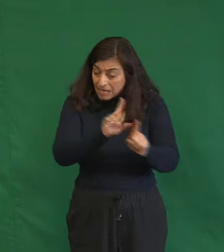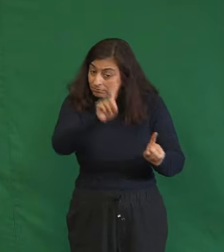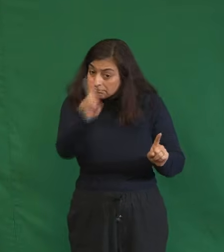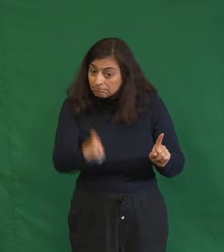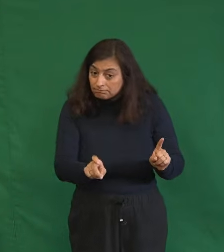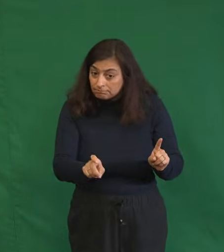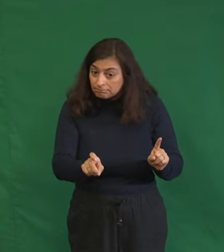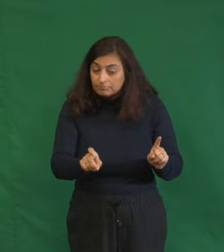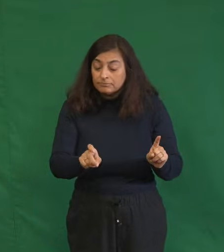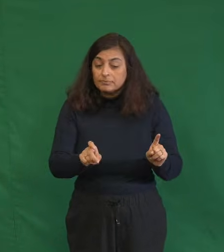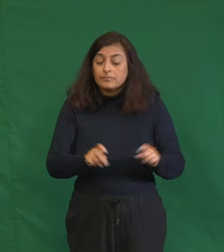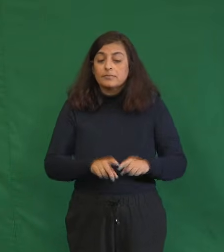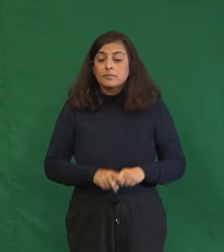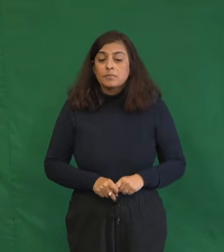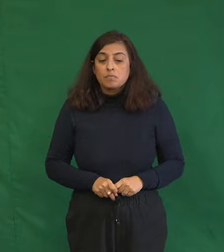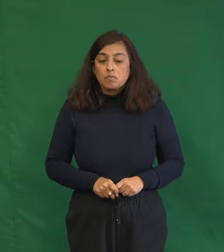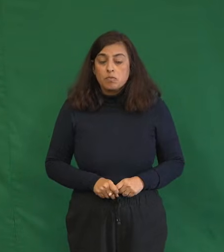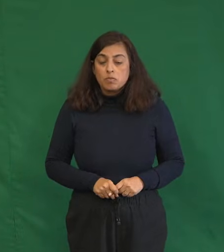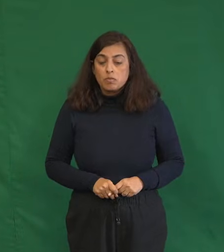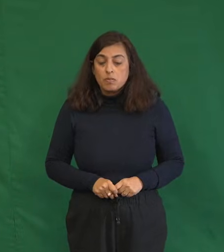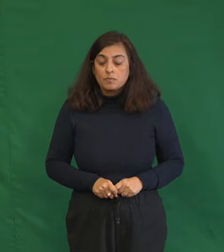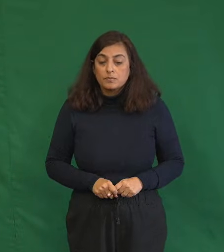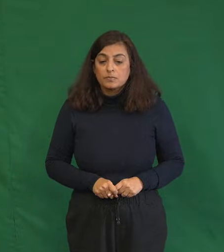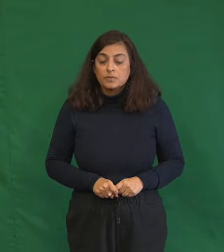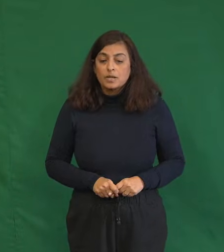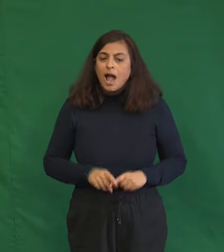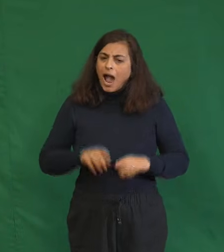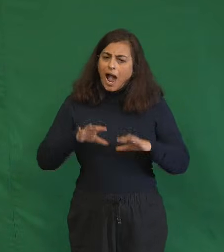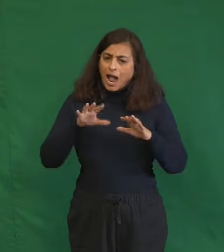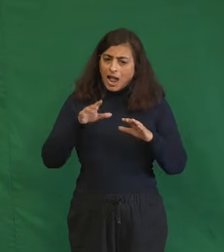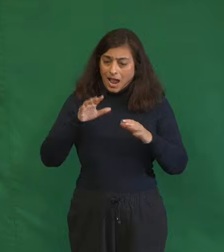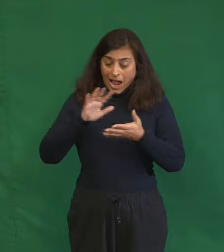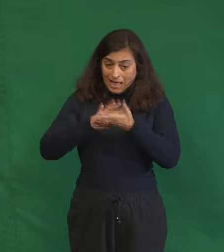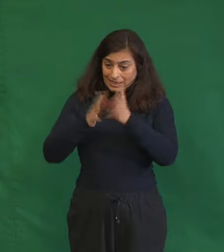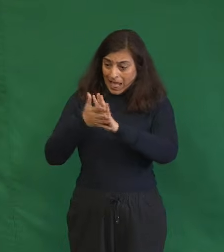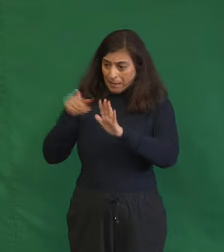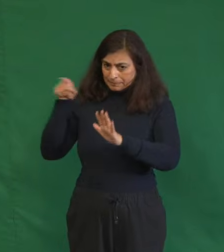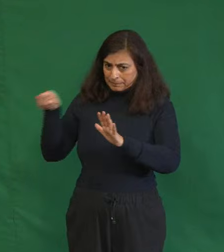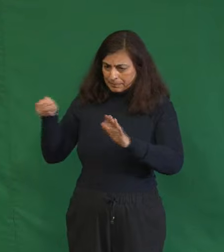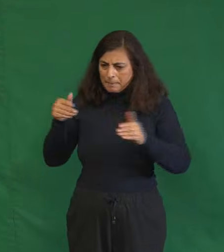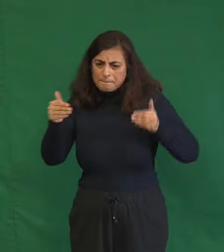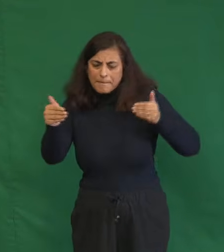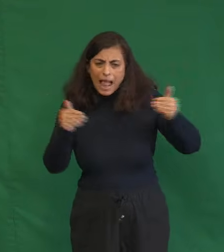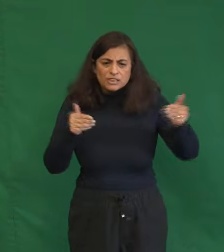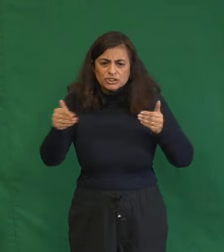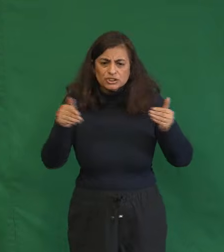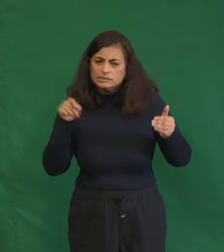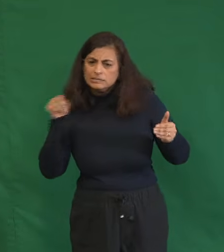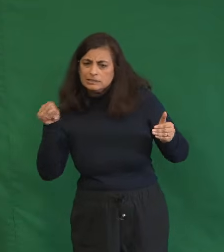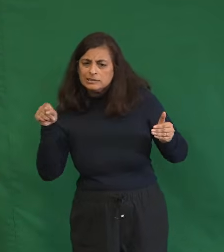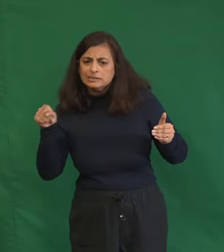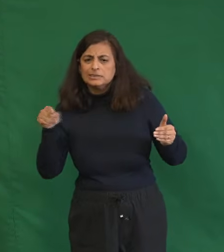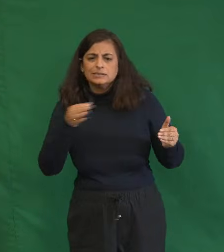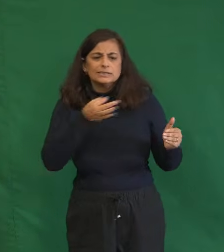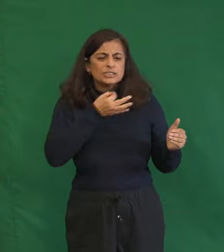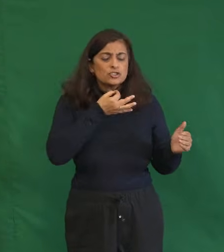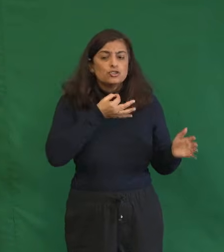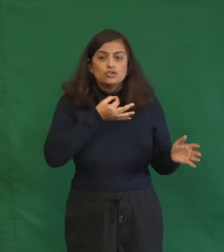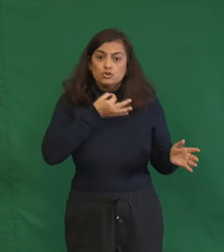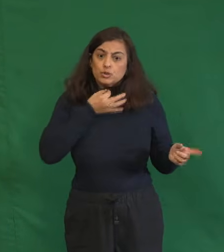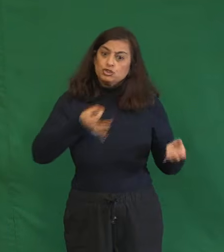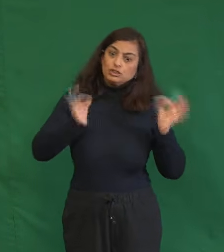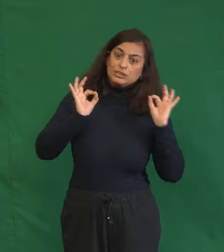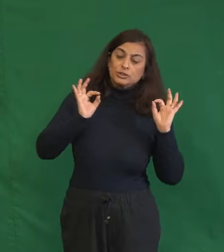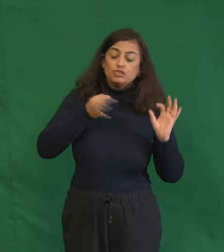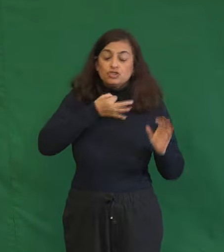standard form of SASL. How is HandLab mitigating this risk? Is there a record or limit to how